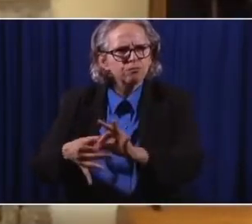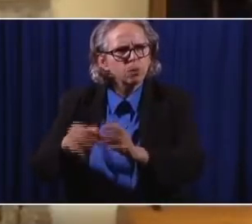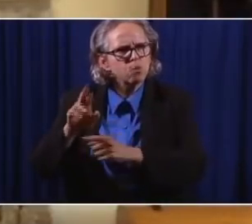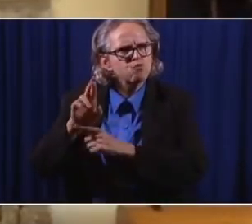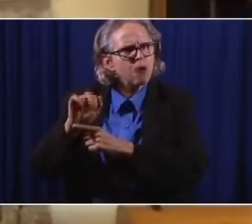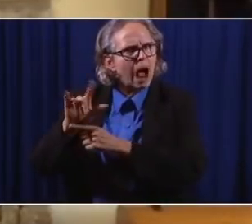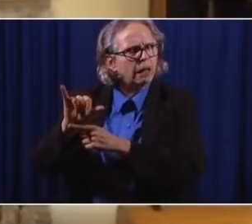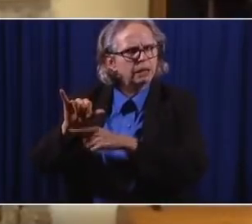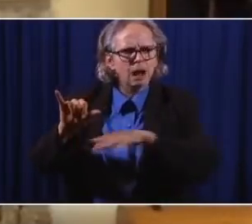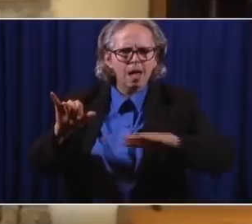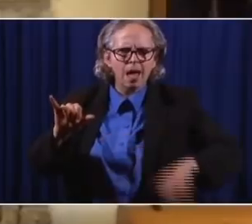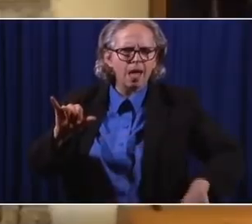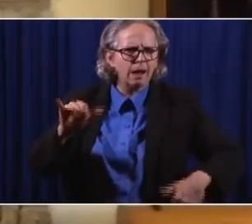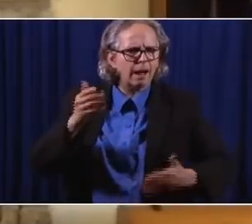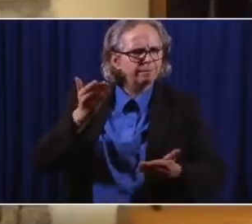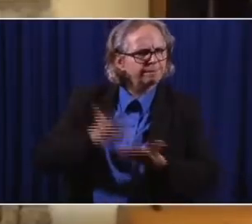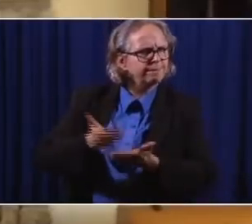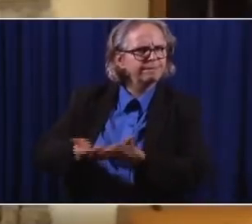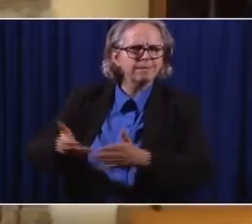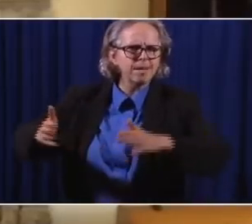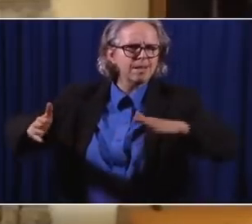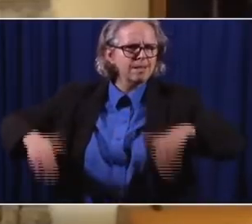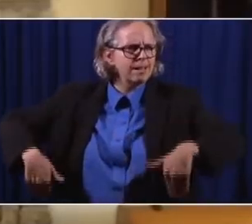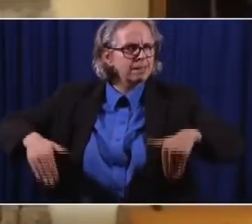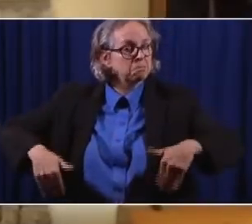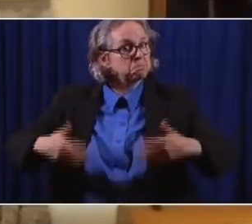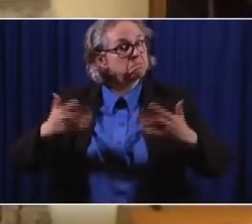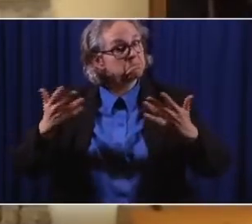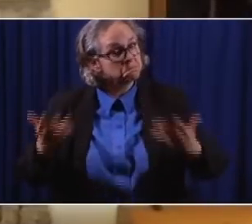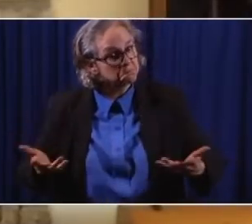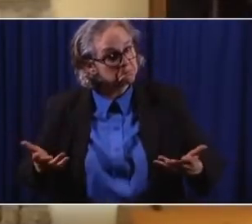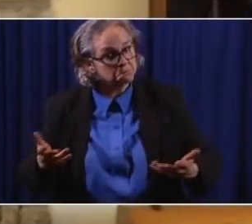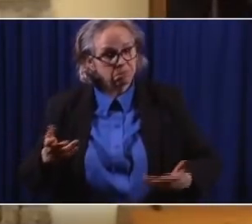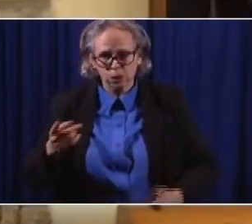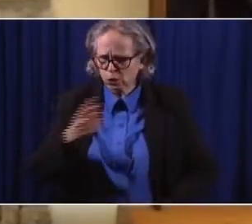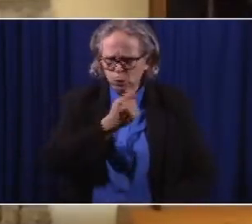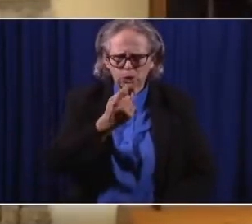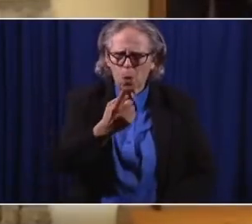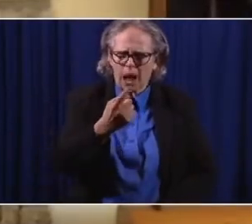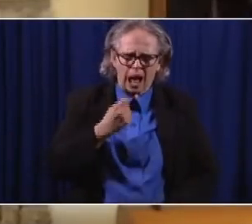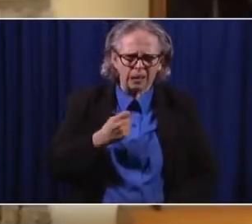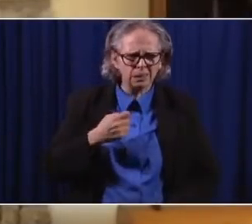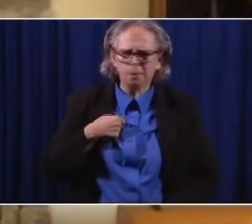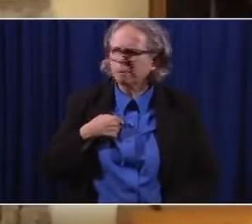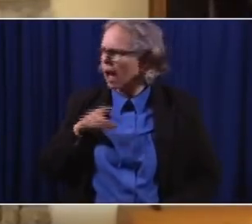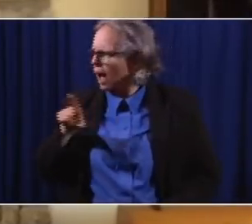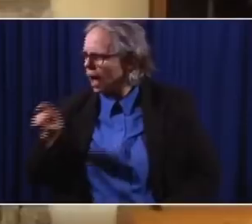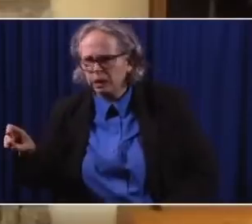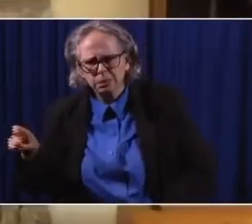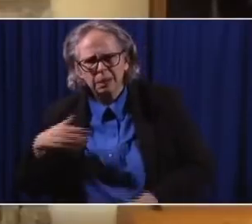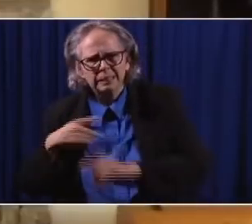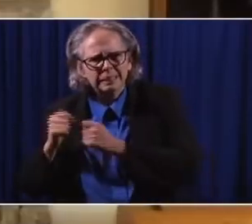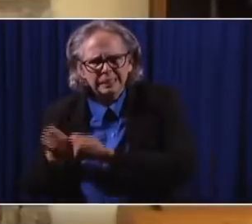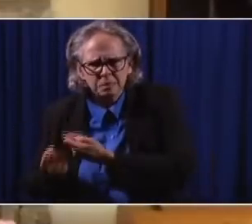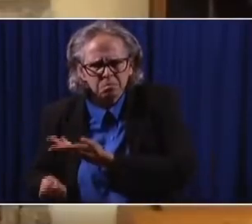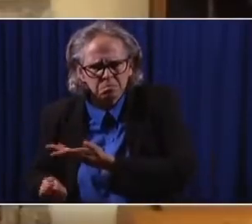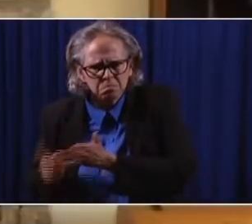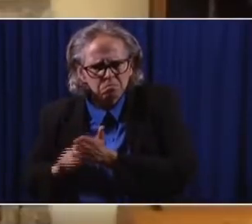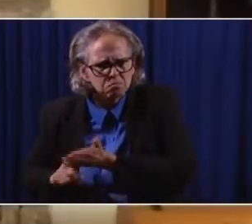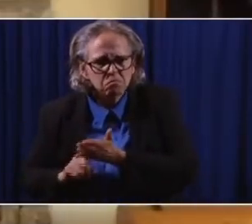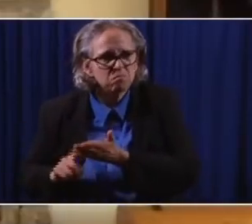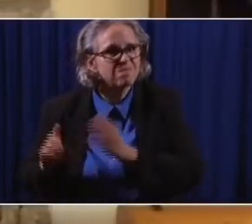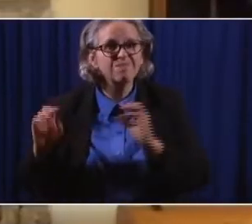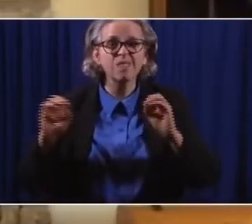press conference, they came back to me and told me that they had not seen any examples. We will go back and check again from local